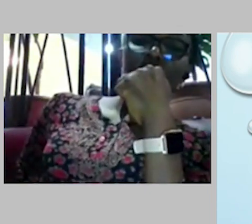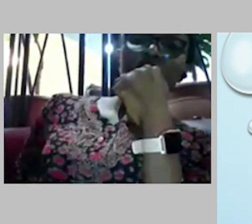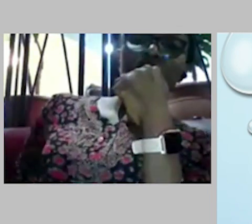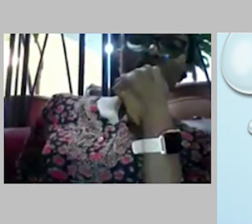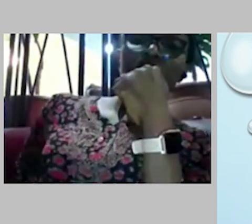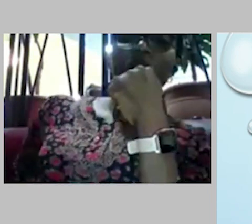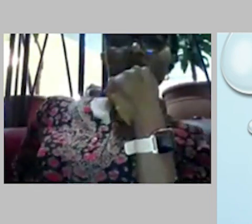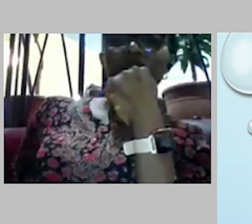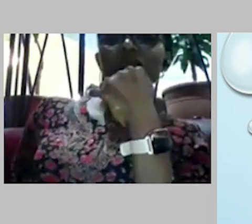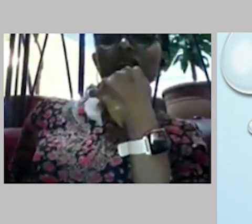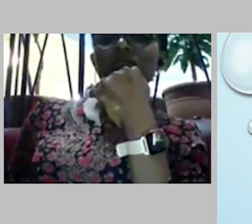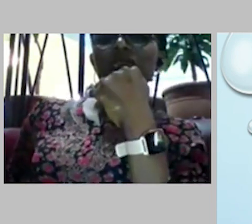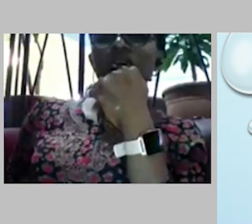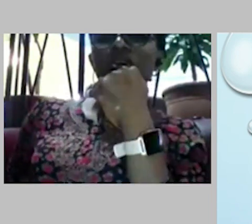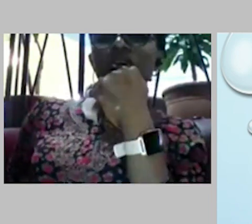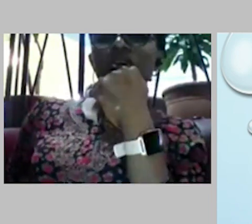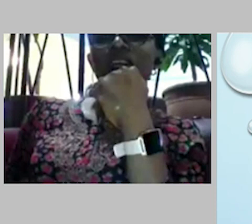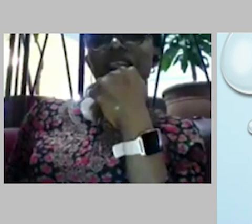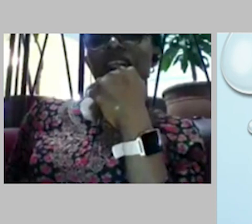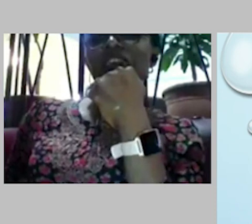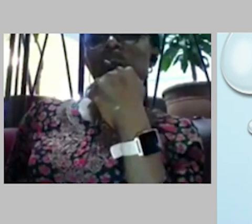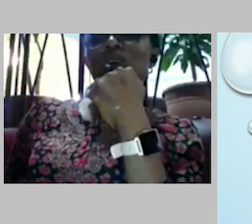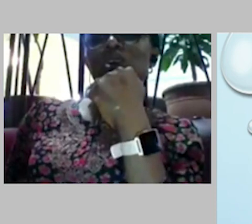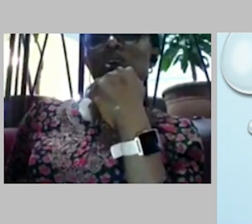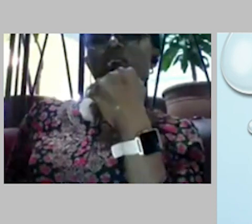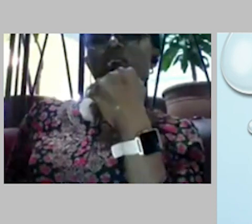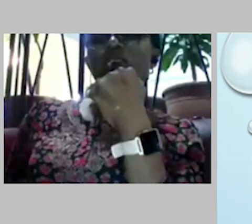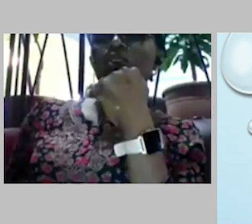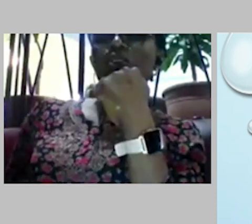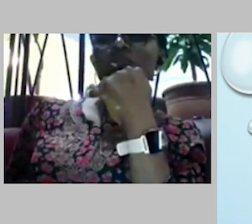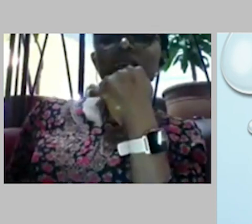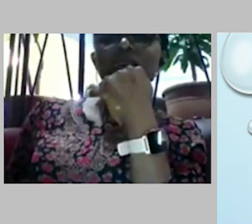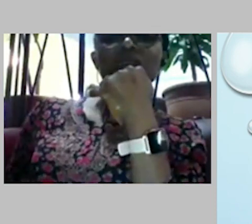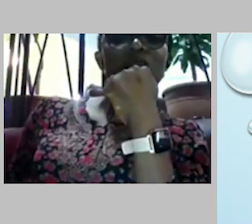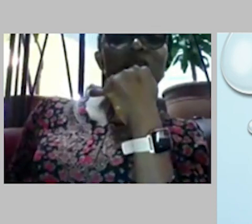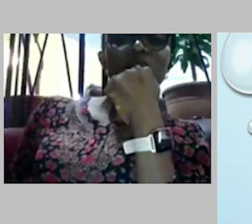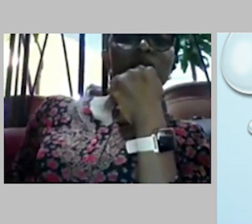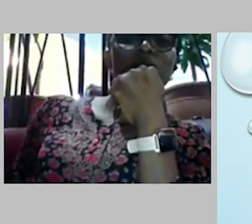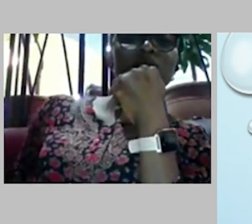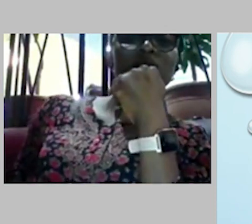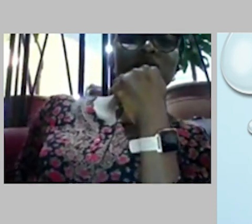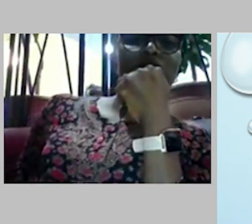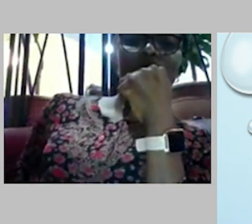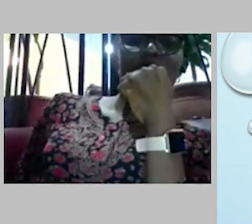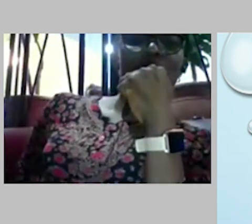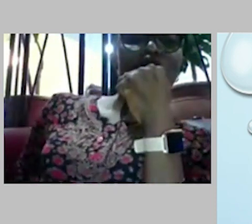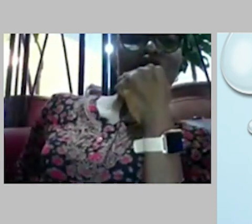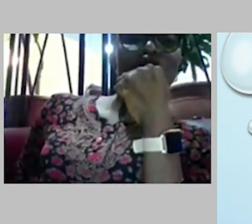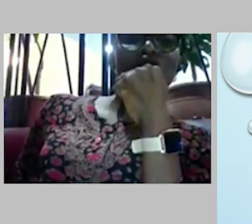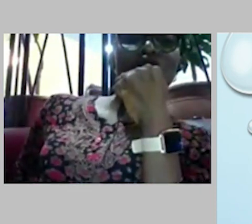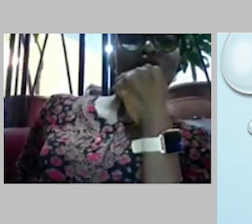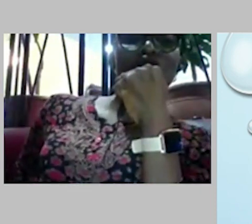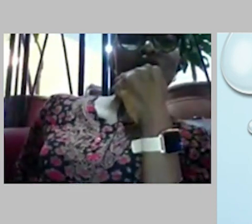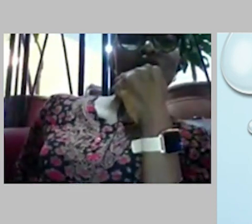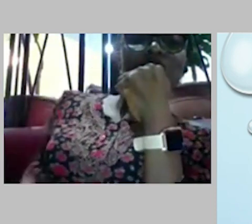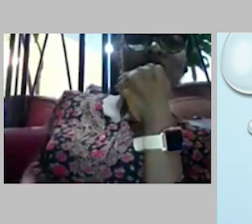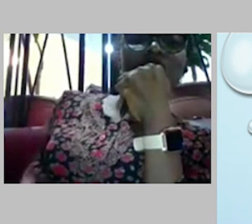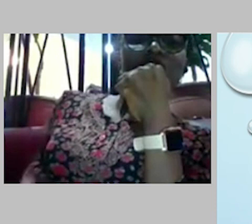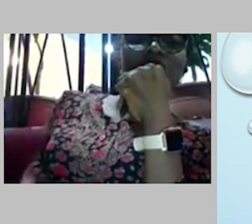physical, mental, intellectual, or sensory impairment, which